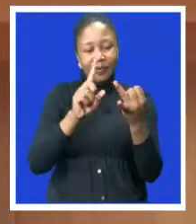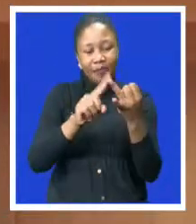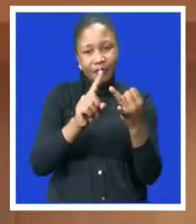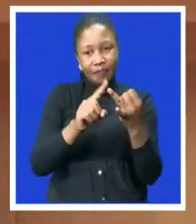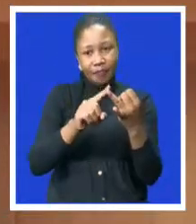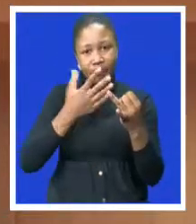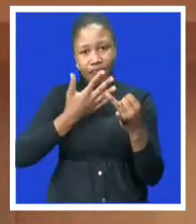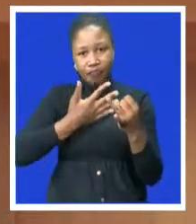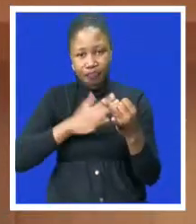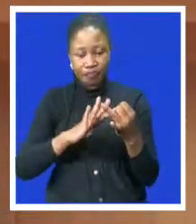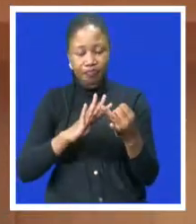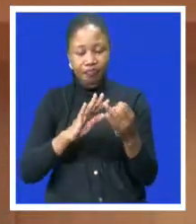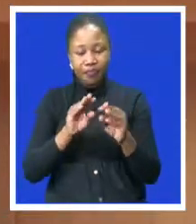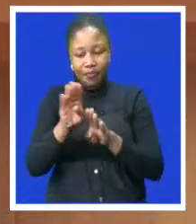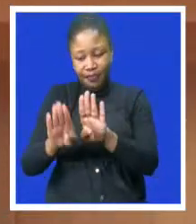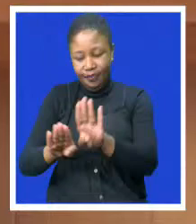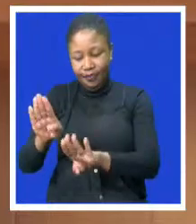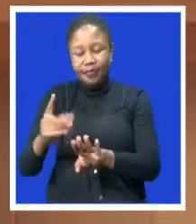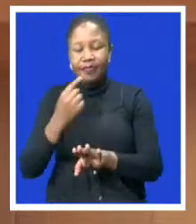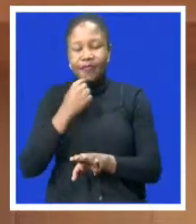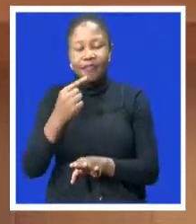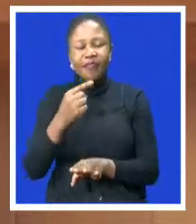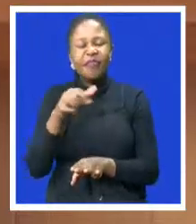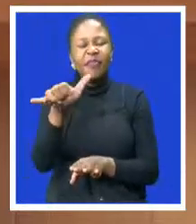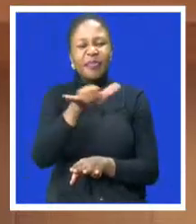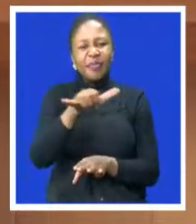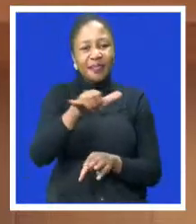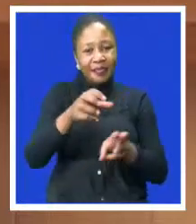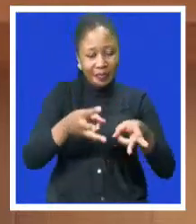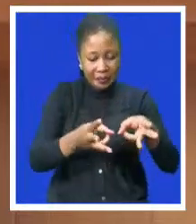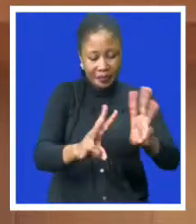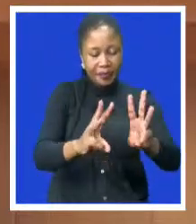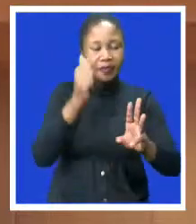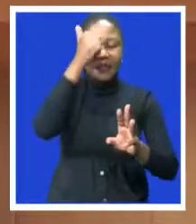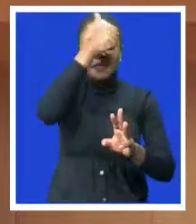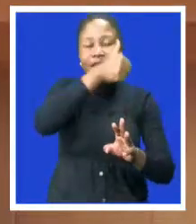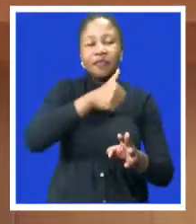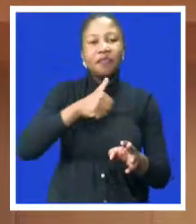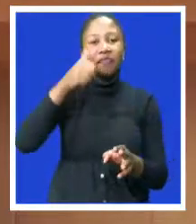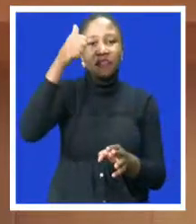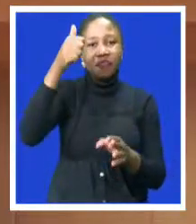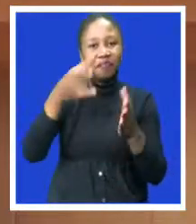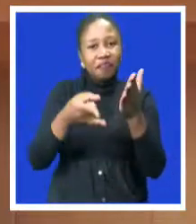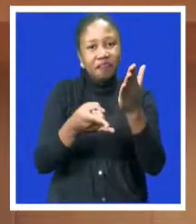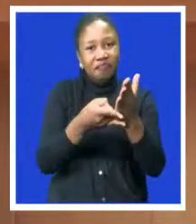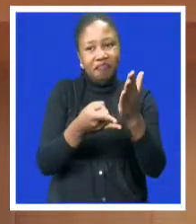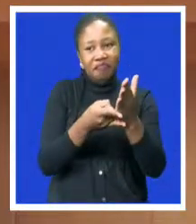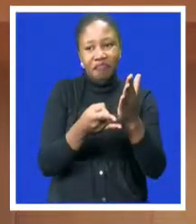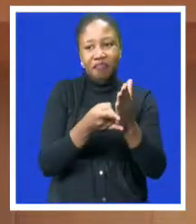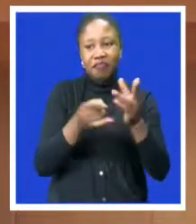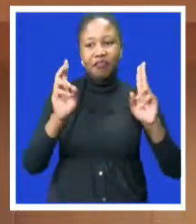how God takes care of nature. I also expect the learner